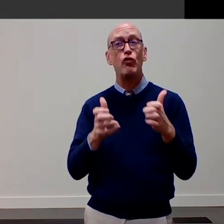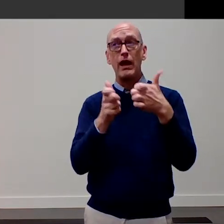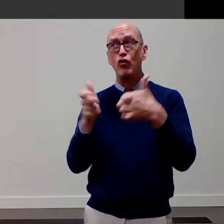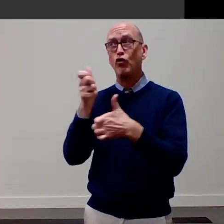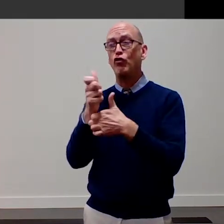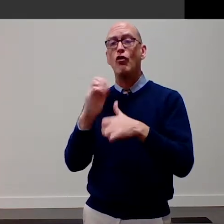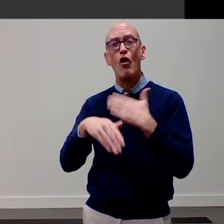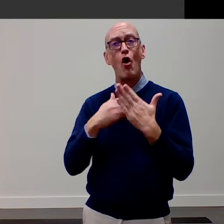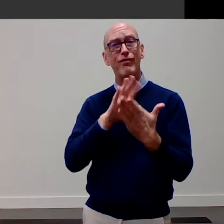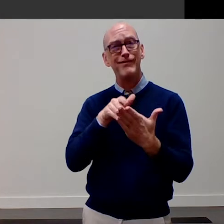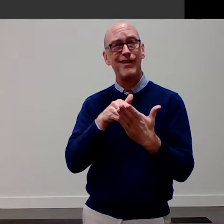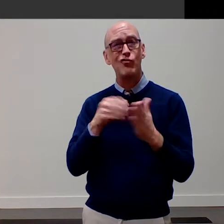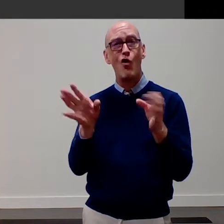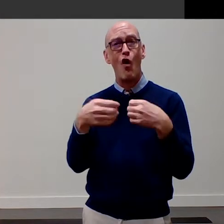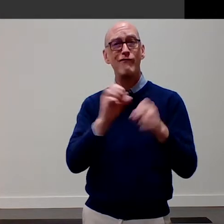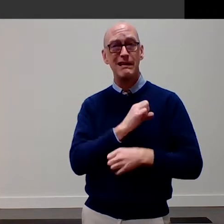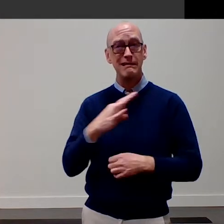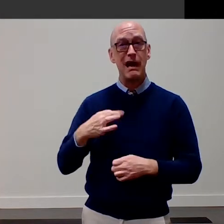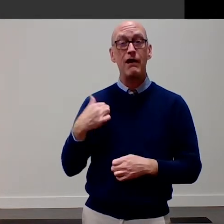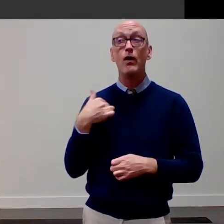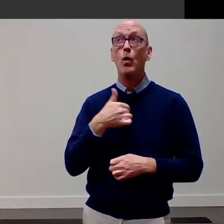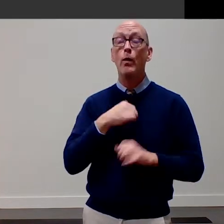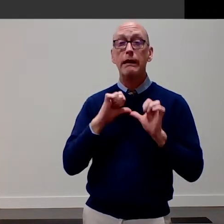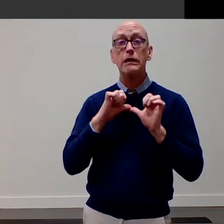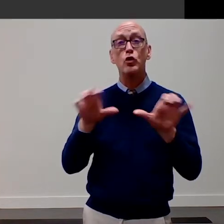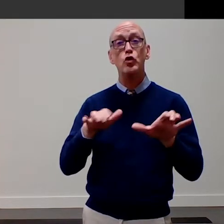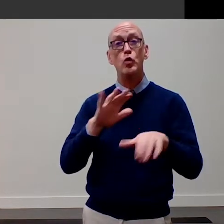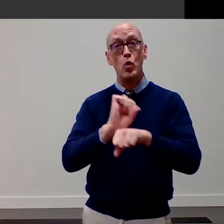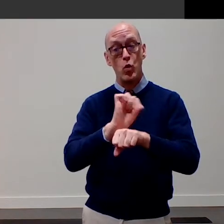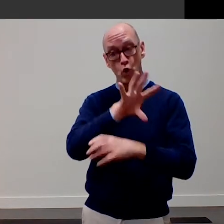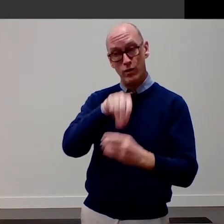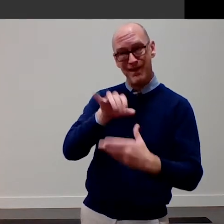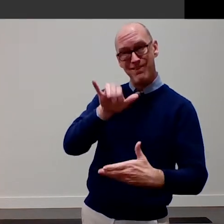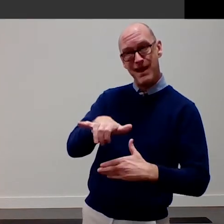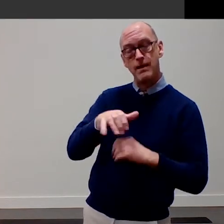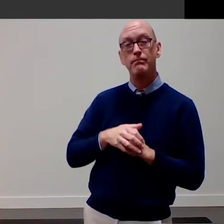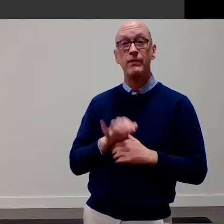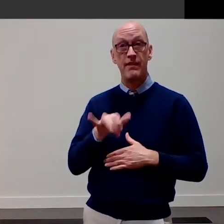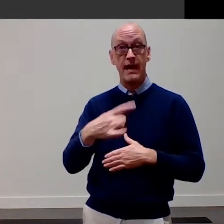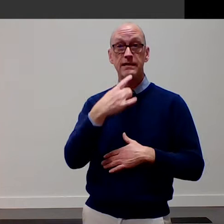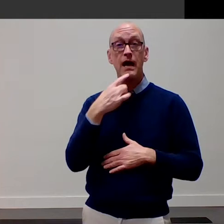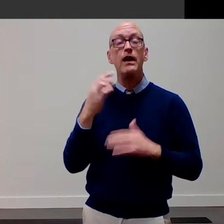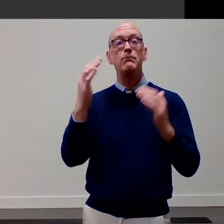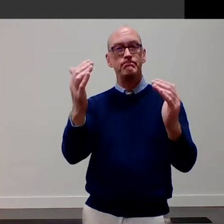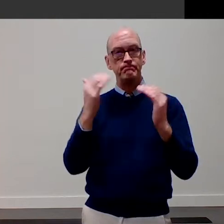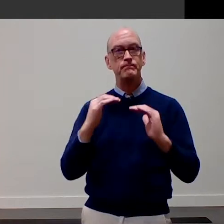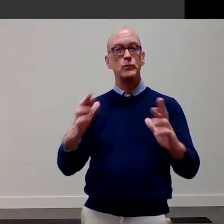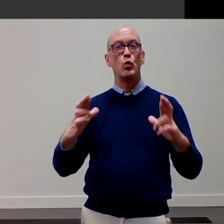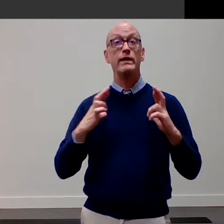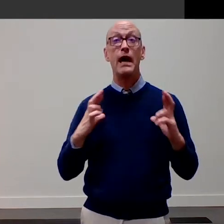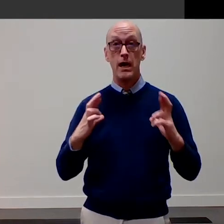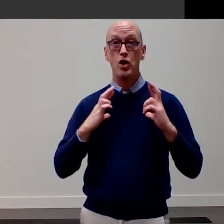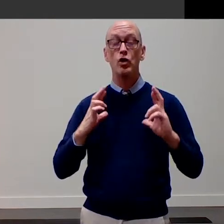of continuing to be acknowledged in regards to the work that we continue to do within that. With that said, we're going to move down into